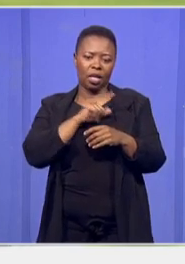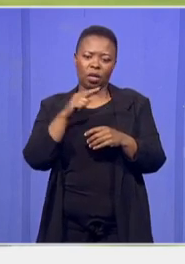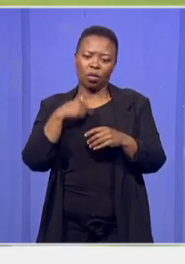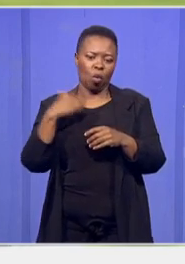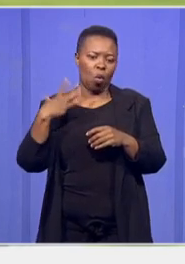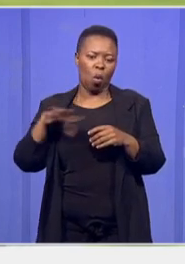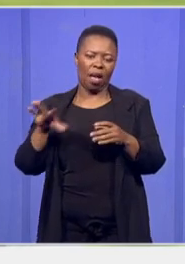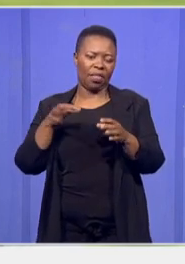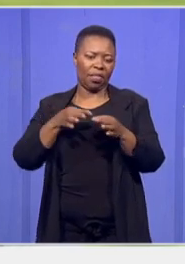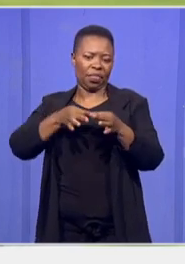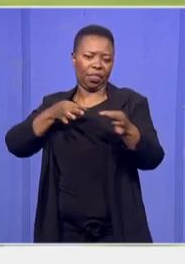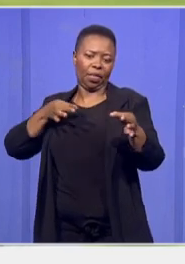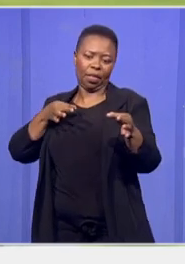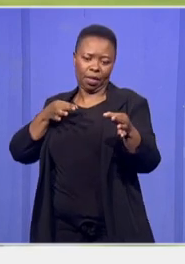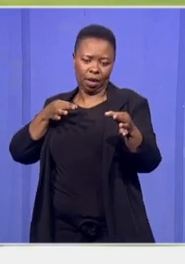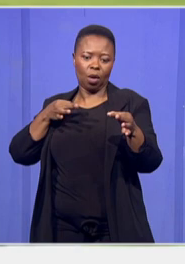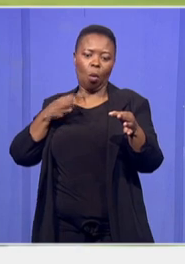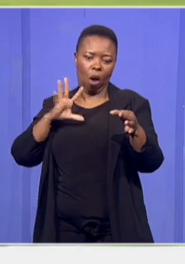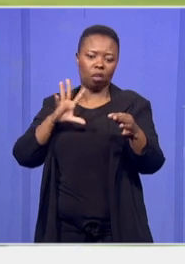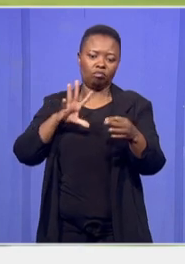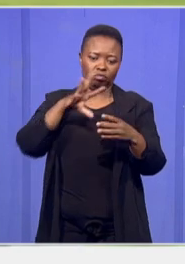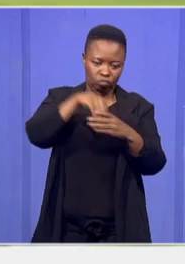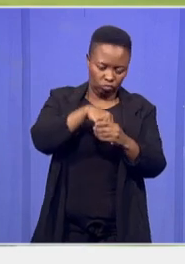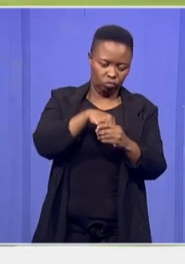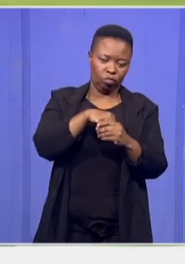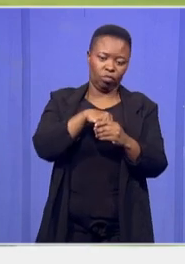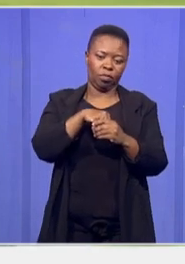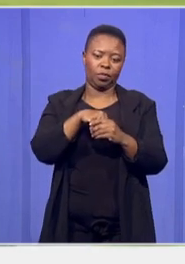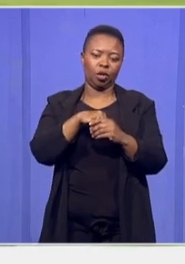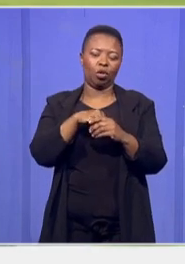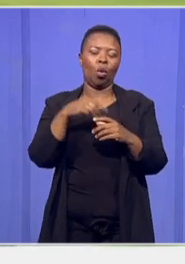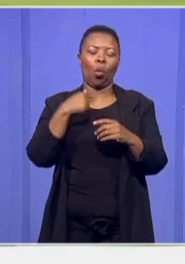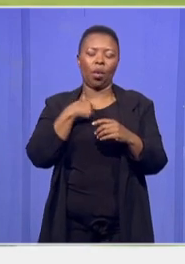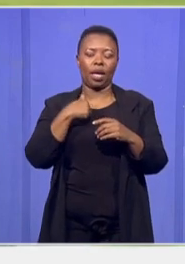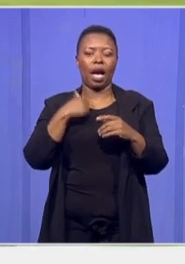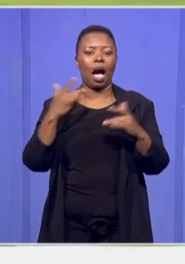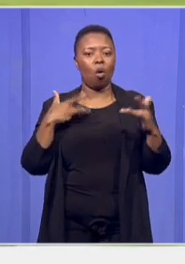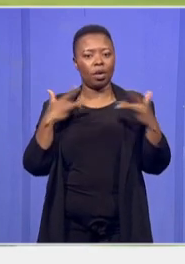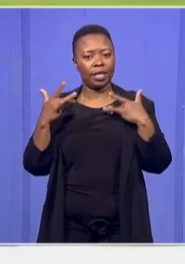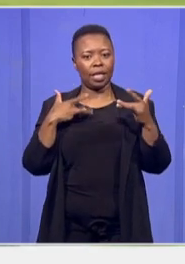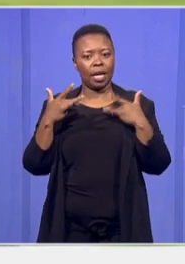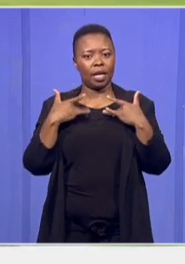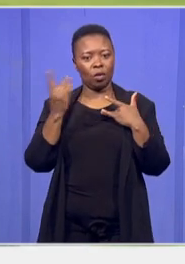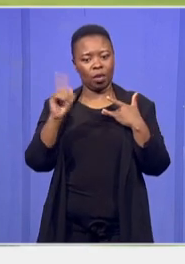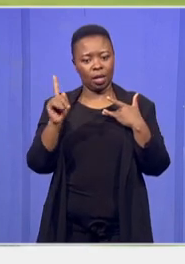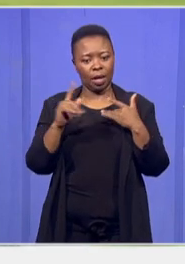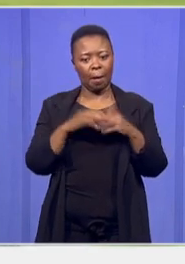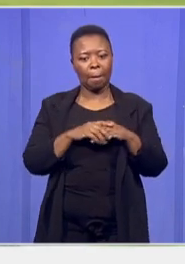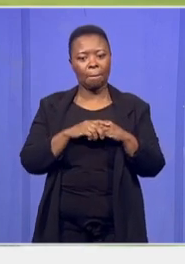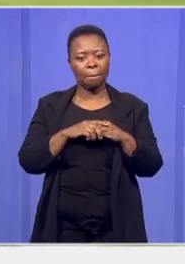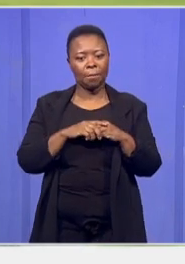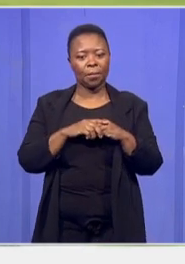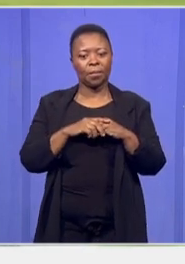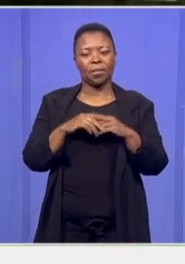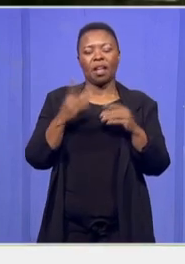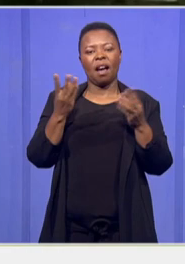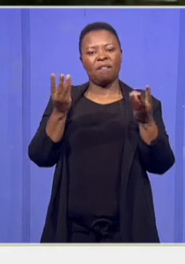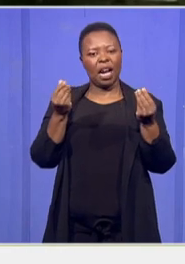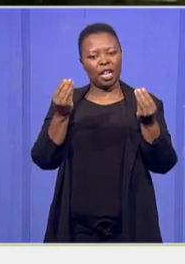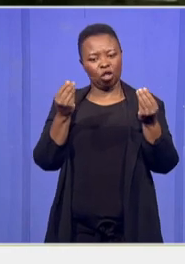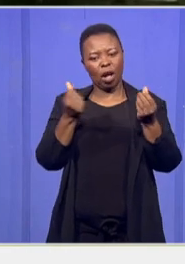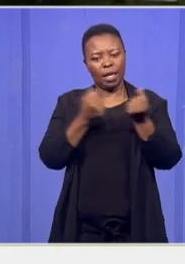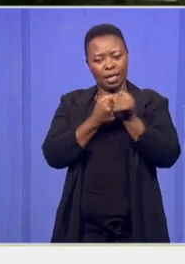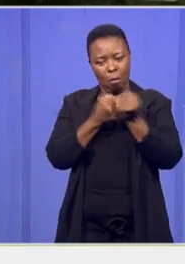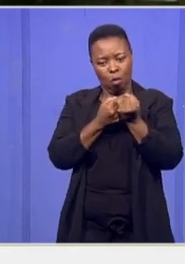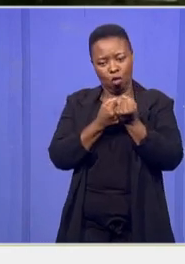backwards, you know. So we're more concerned in terms of financial backup.